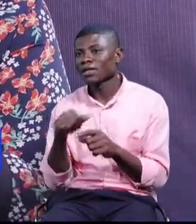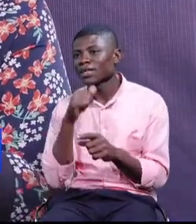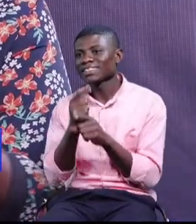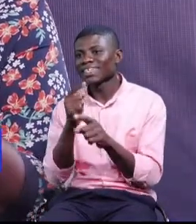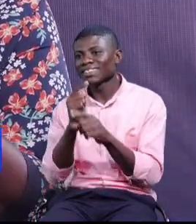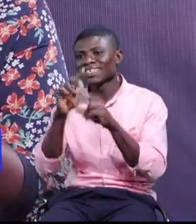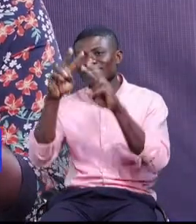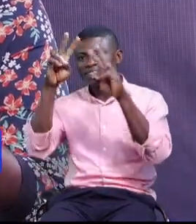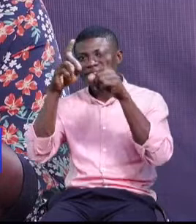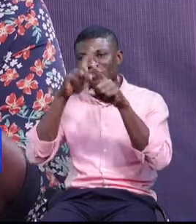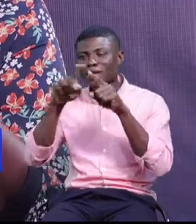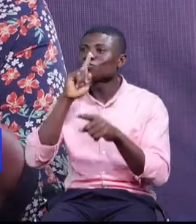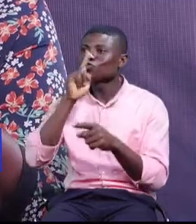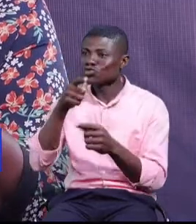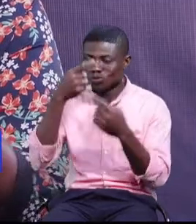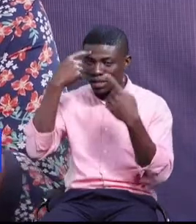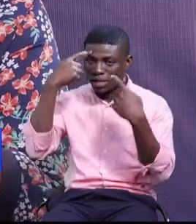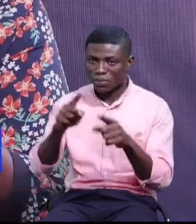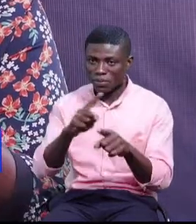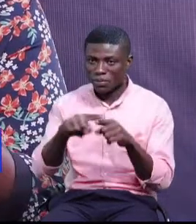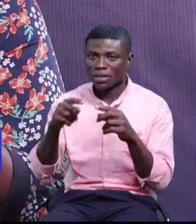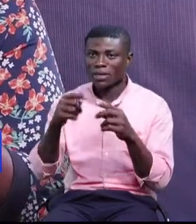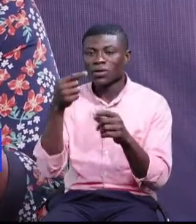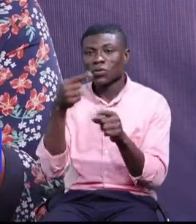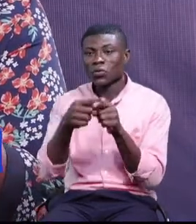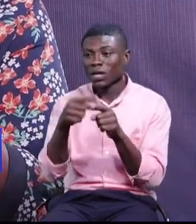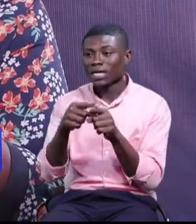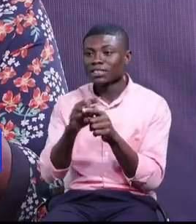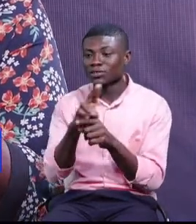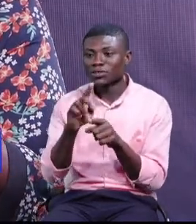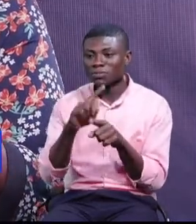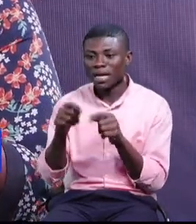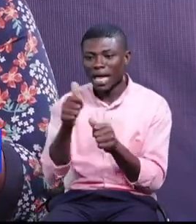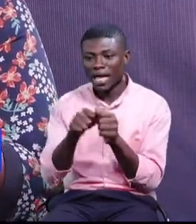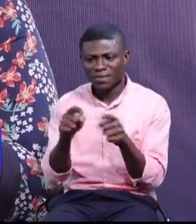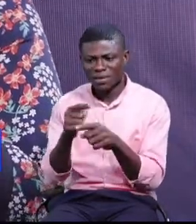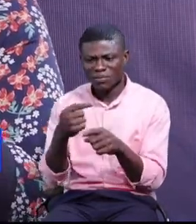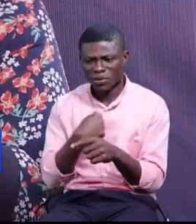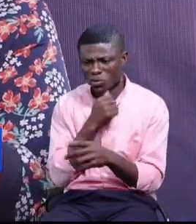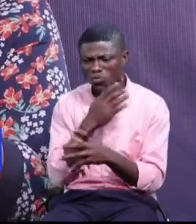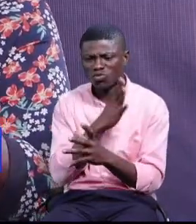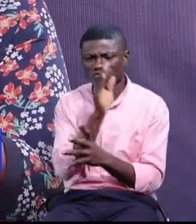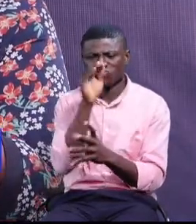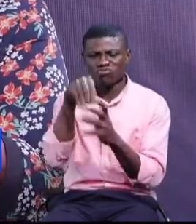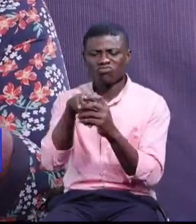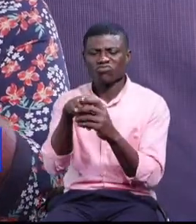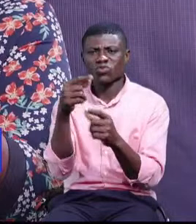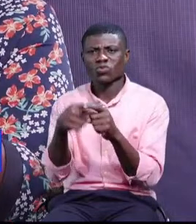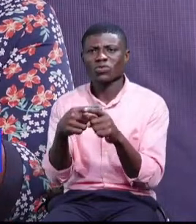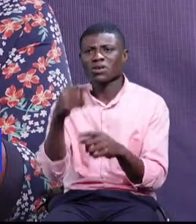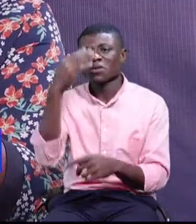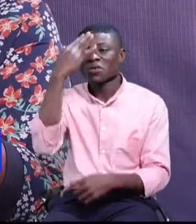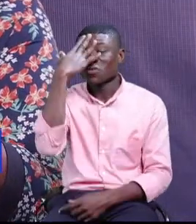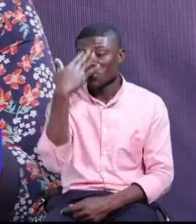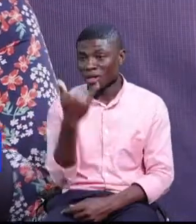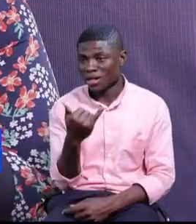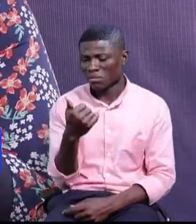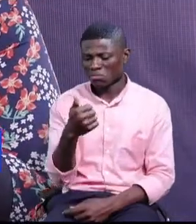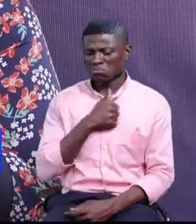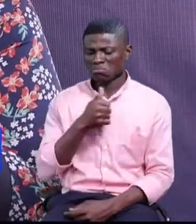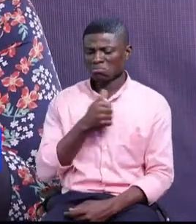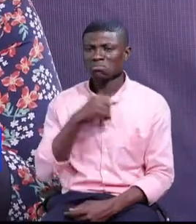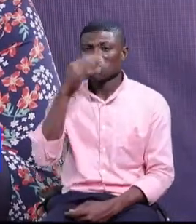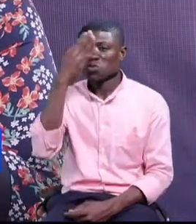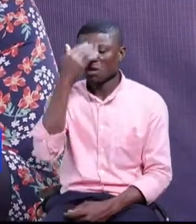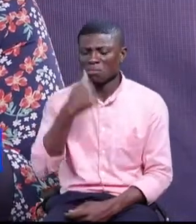in reality, it's a term that is used, but I always take exception to it. Well, that's personally. Yeah, why?